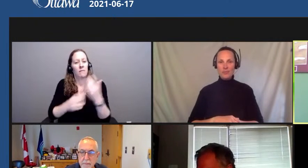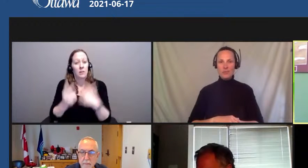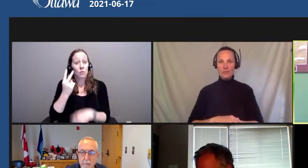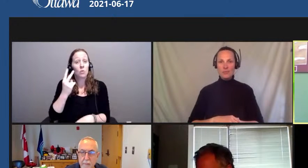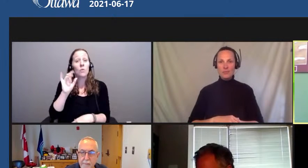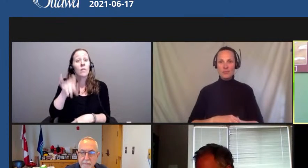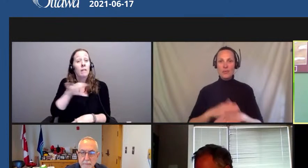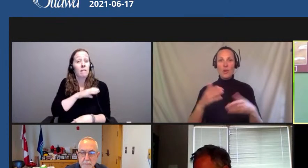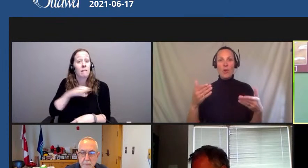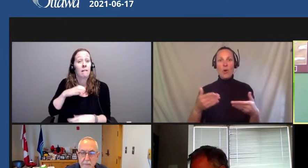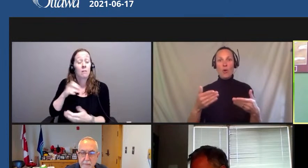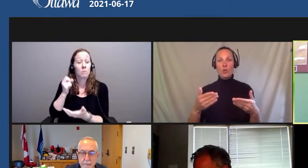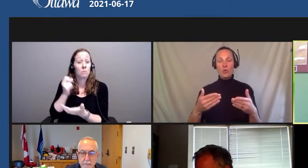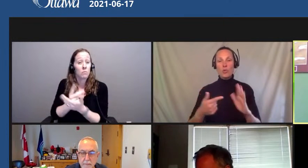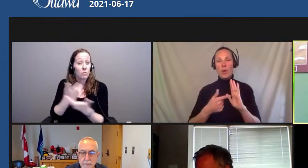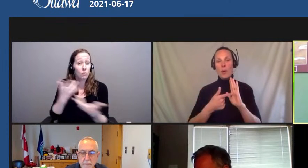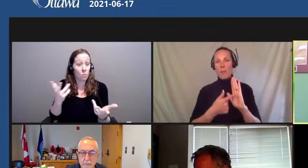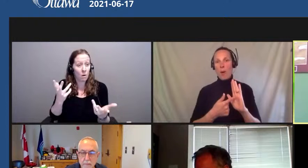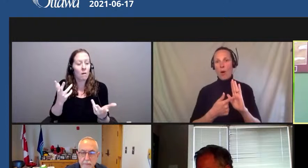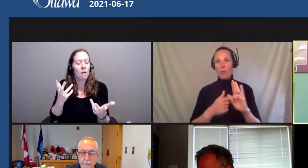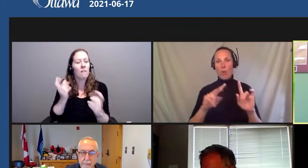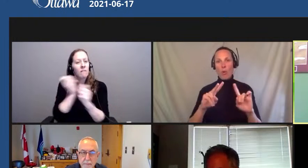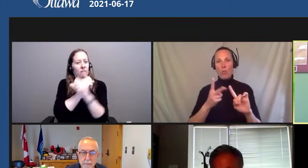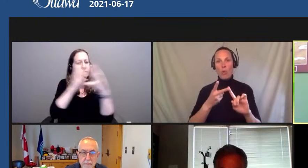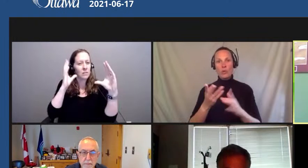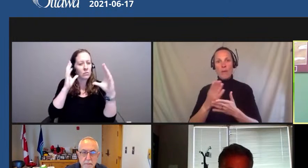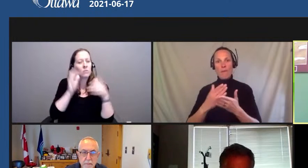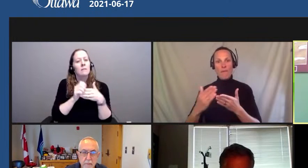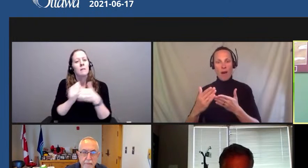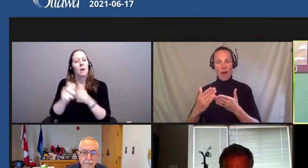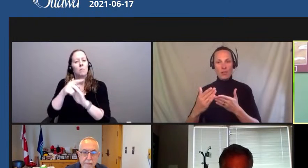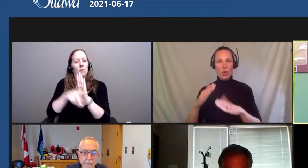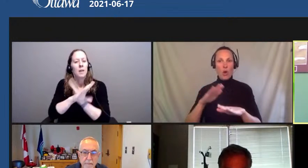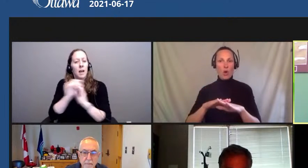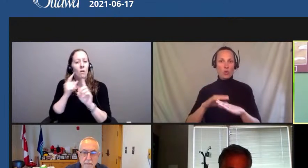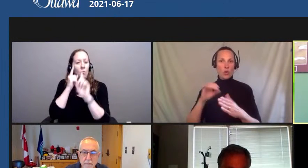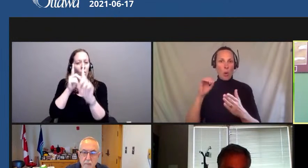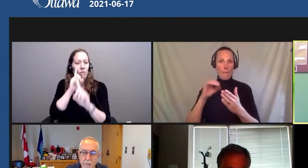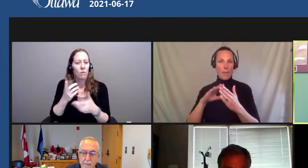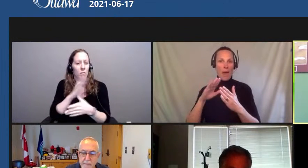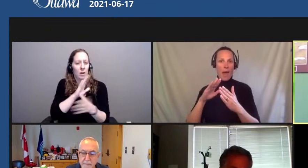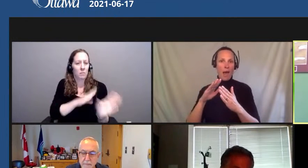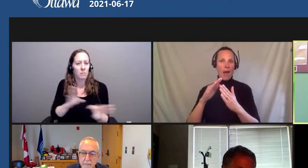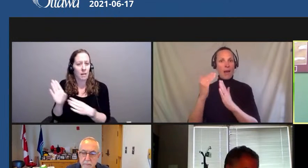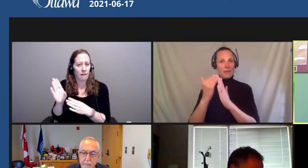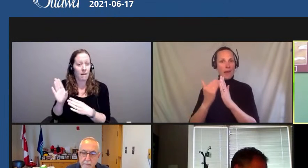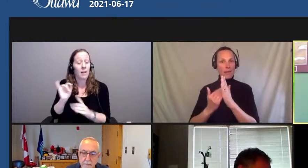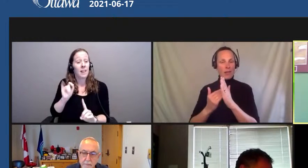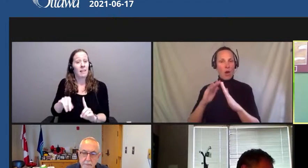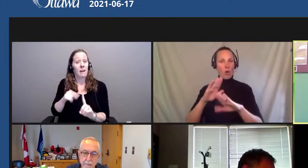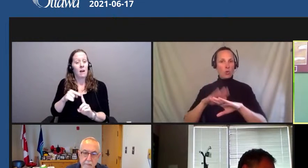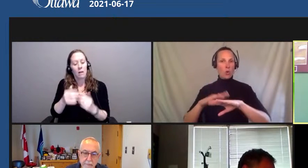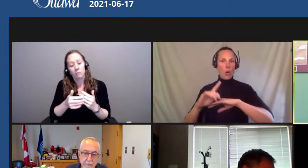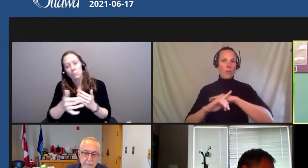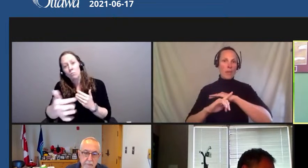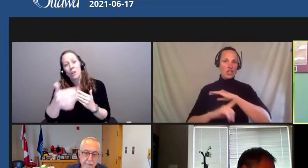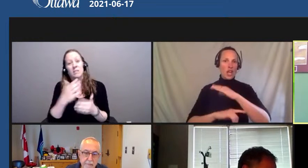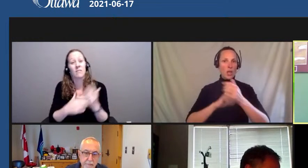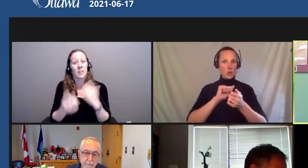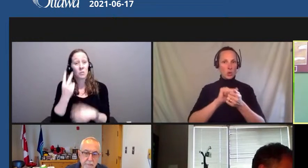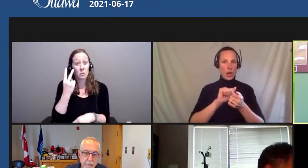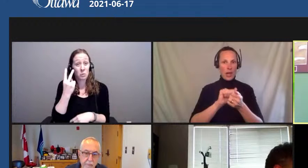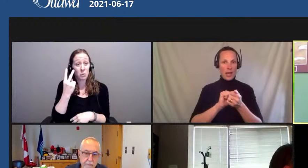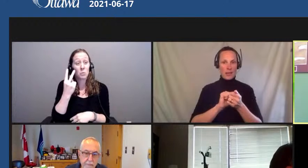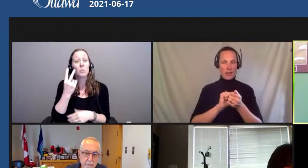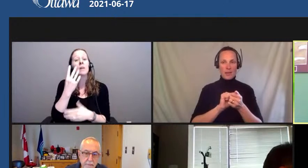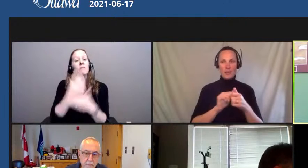approval of the vision, guiding principles, and goals of the master plan to guide the work to follow in the rest of Phase 2 and